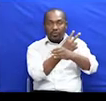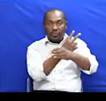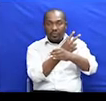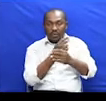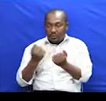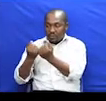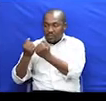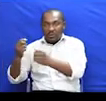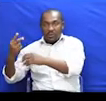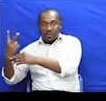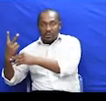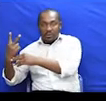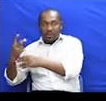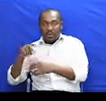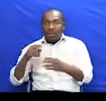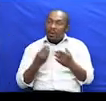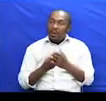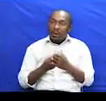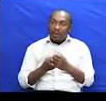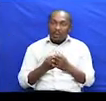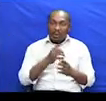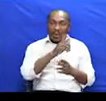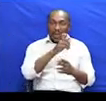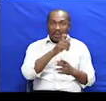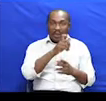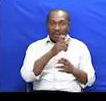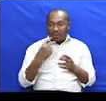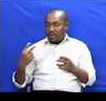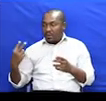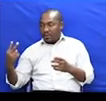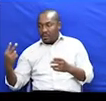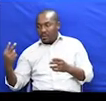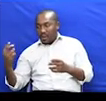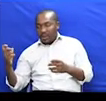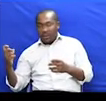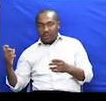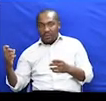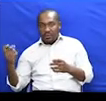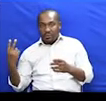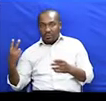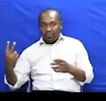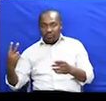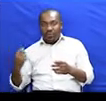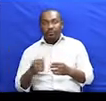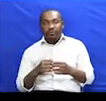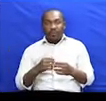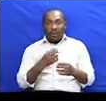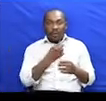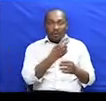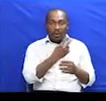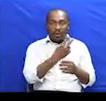2. So what about x? There's 2x, 2x, 2 hydrogen, 2 hydrogen,